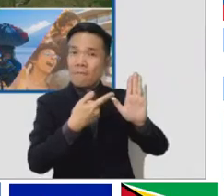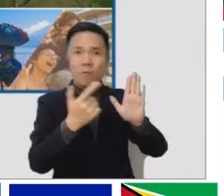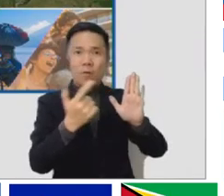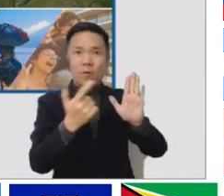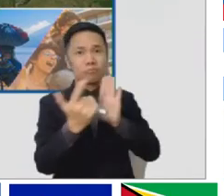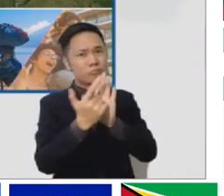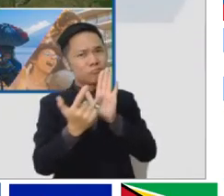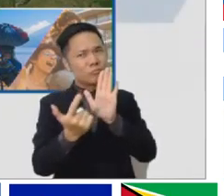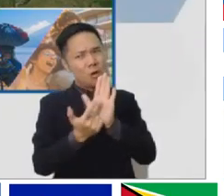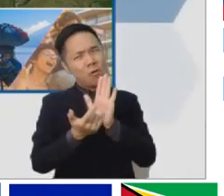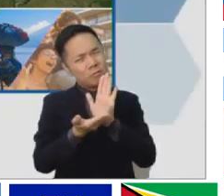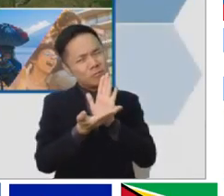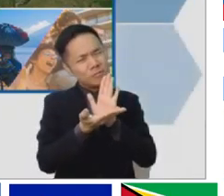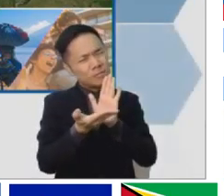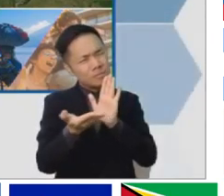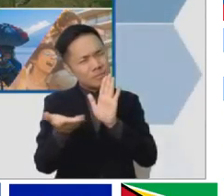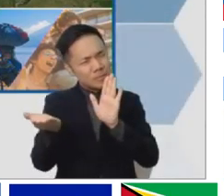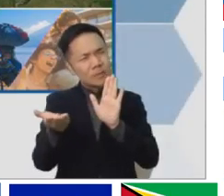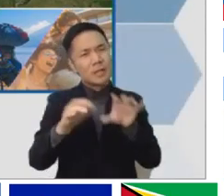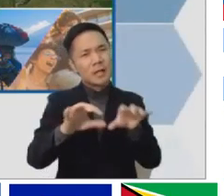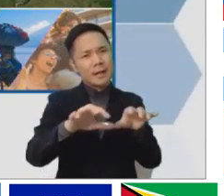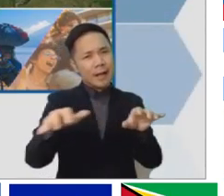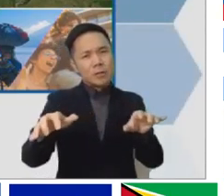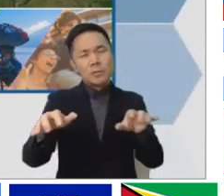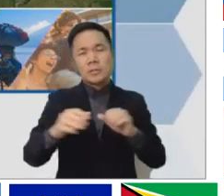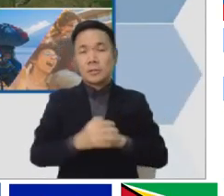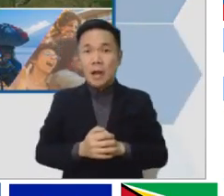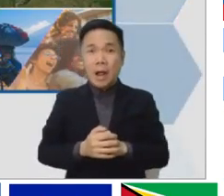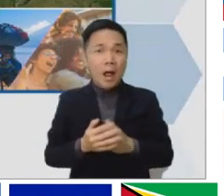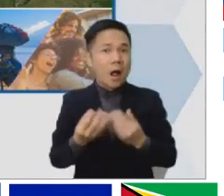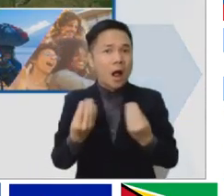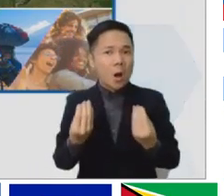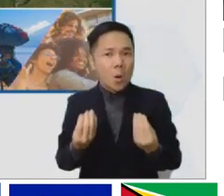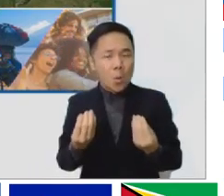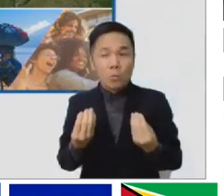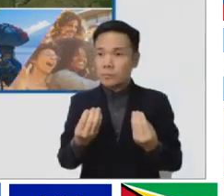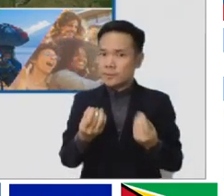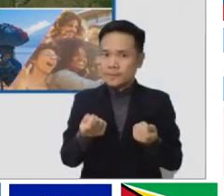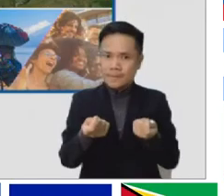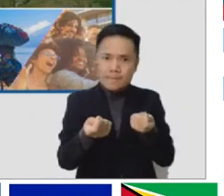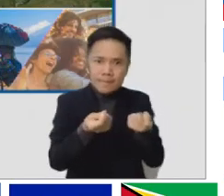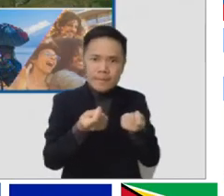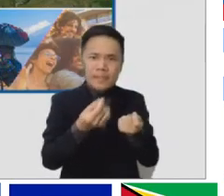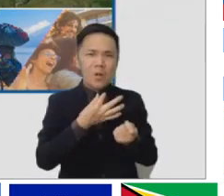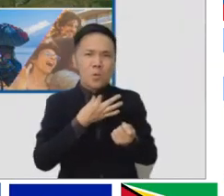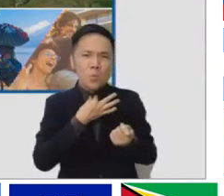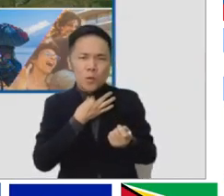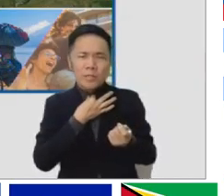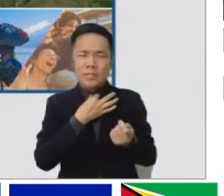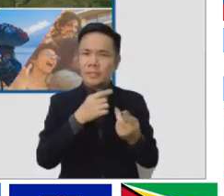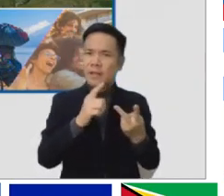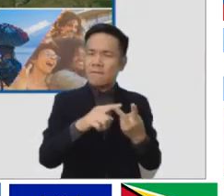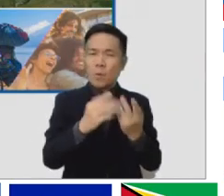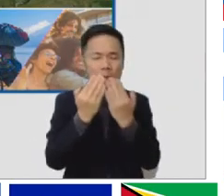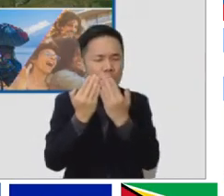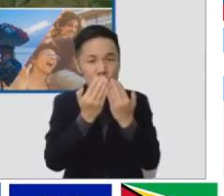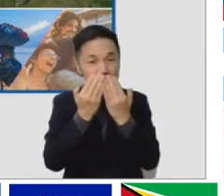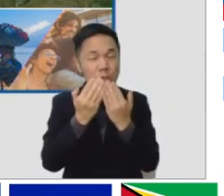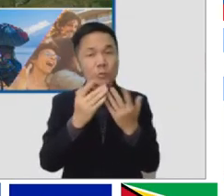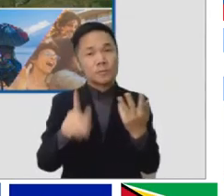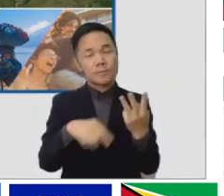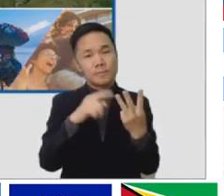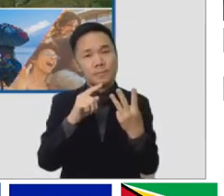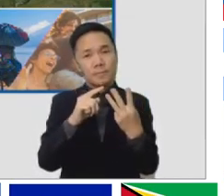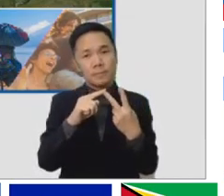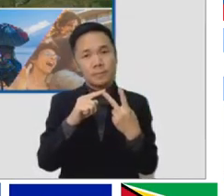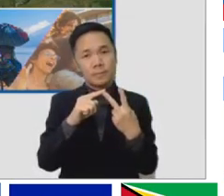countries, have led to efforts to manage risks, development, education, and